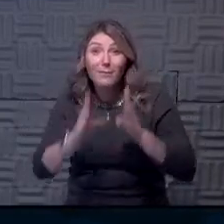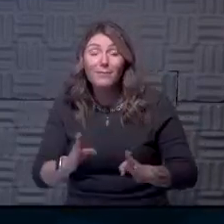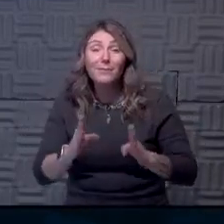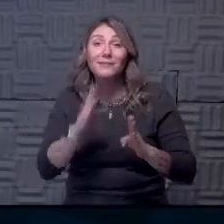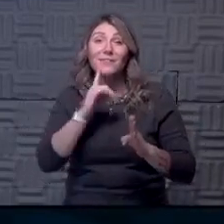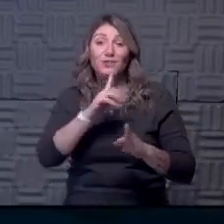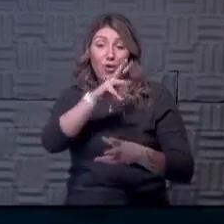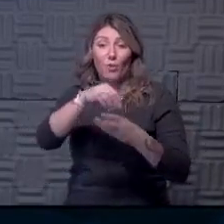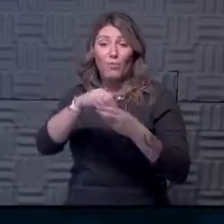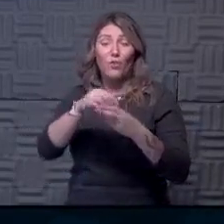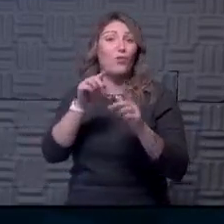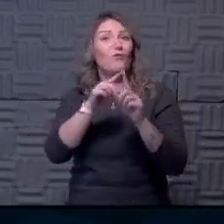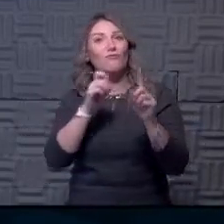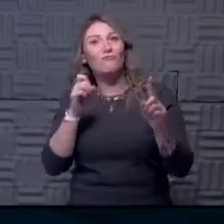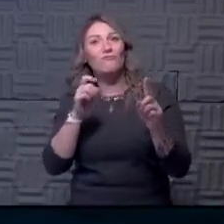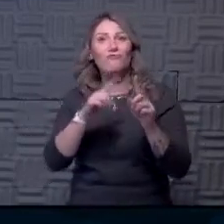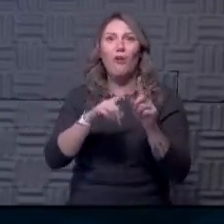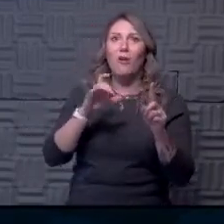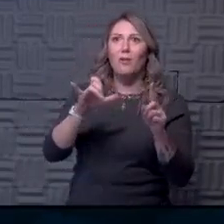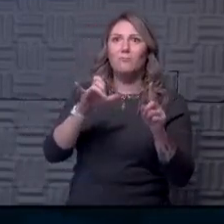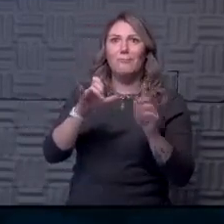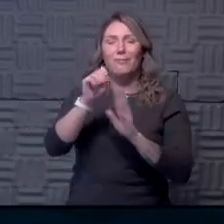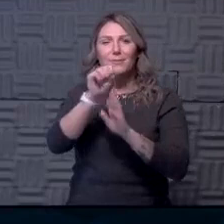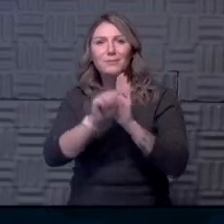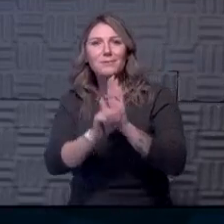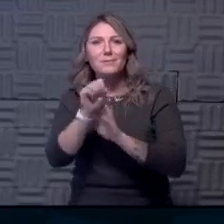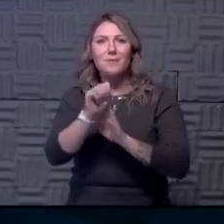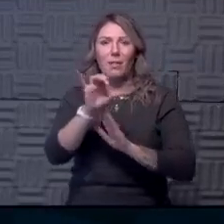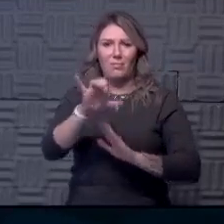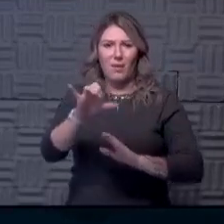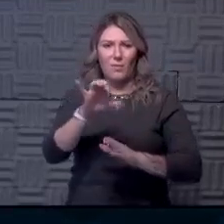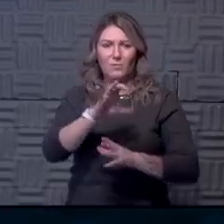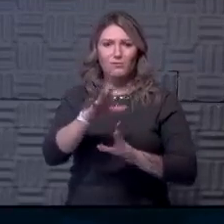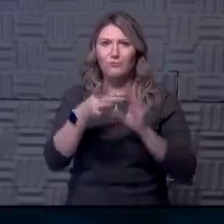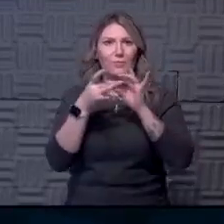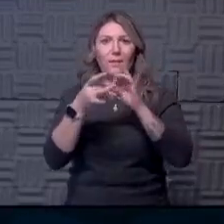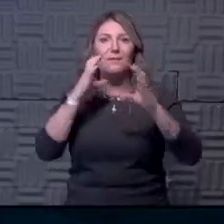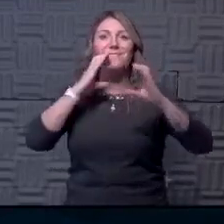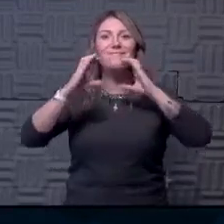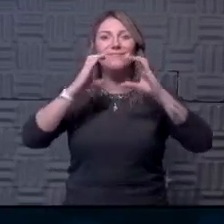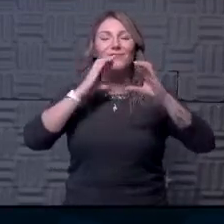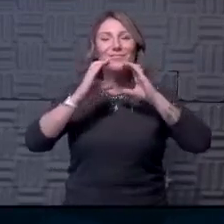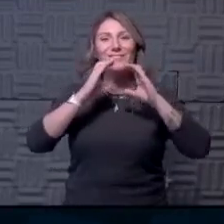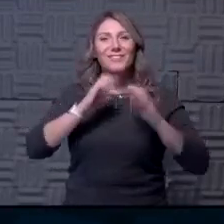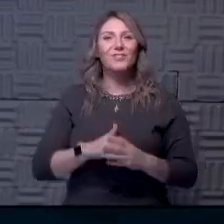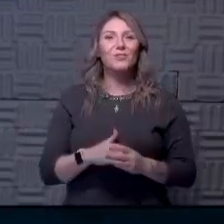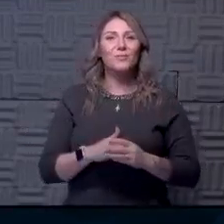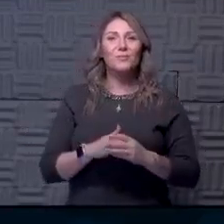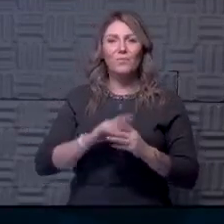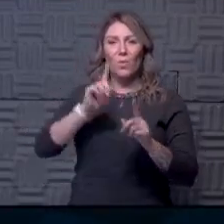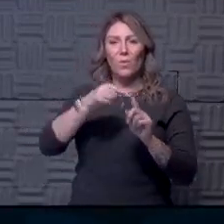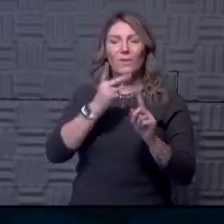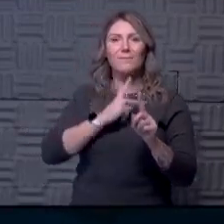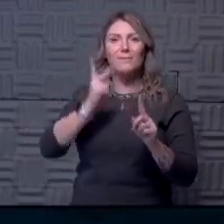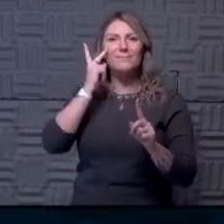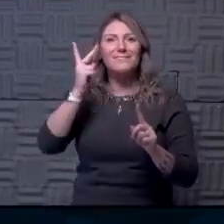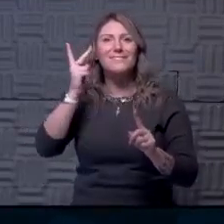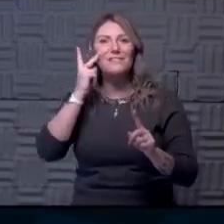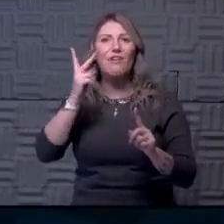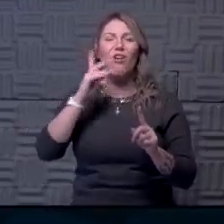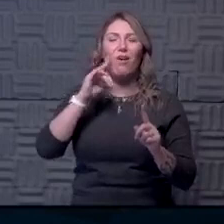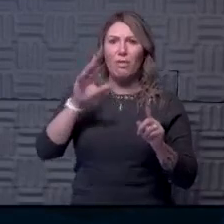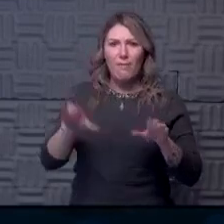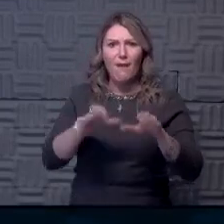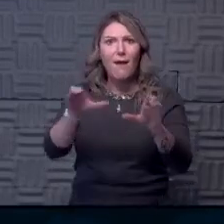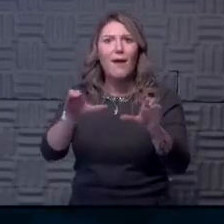from all over the state. And that's just on the conversations. But when I saw the pictures of the actions that they were